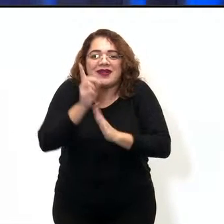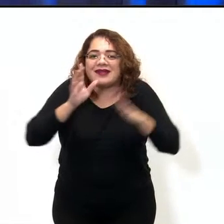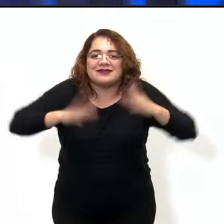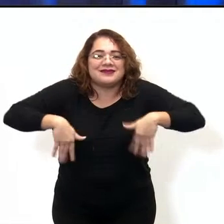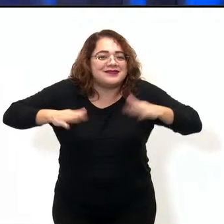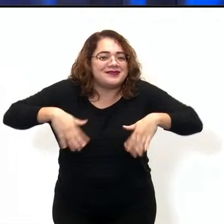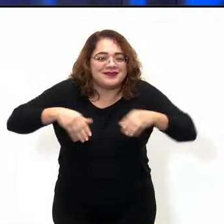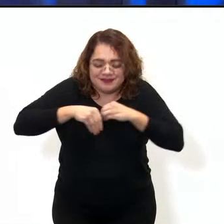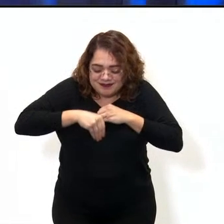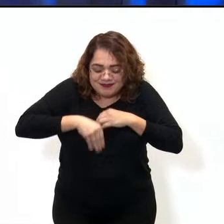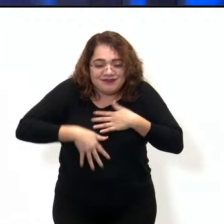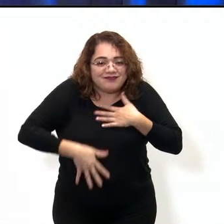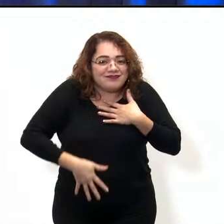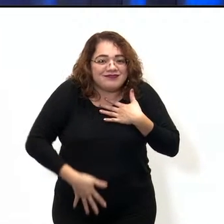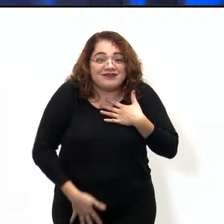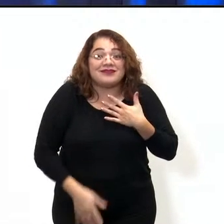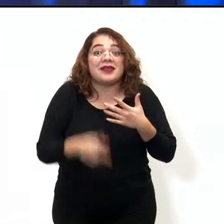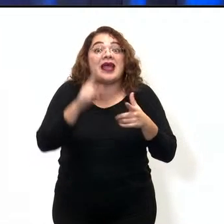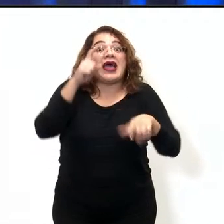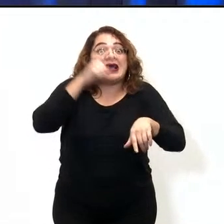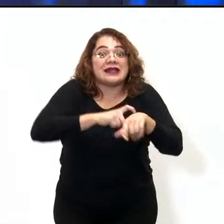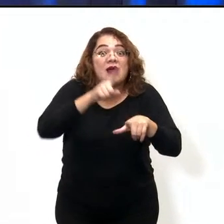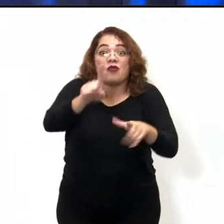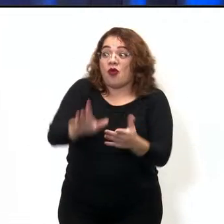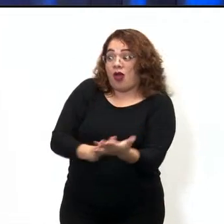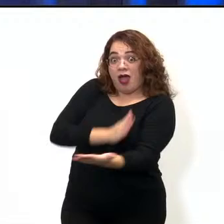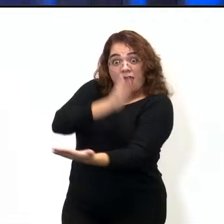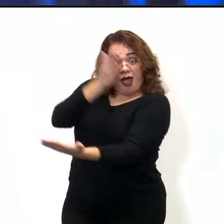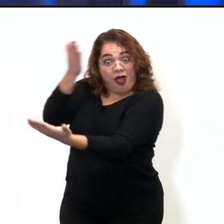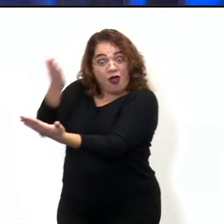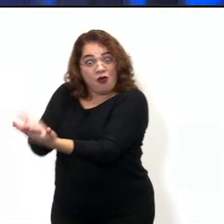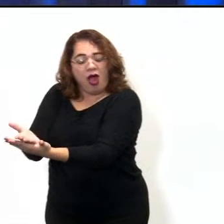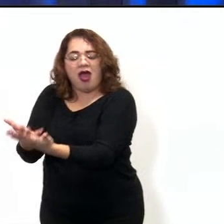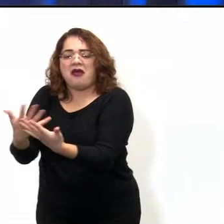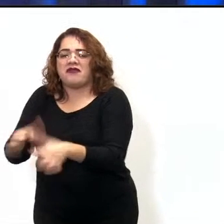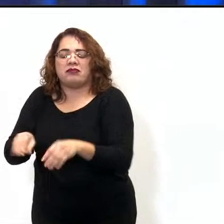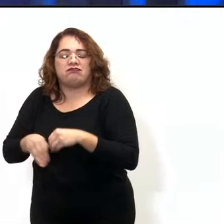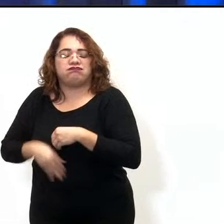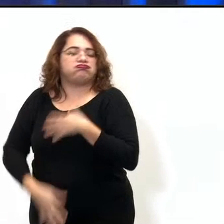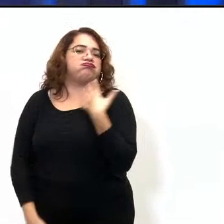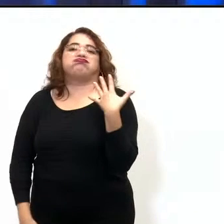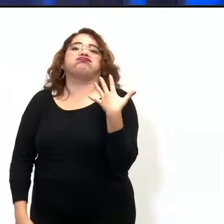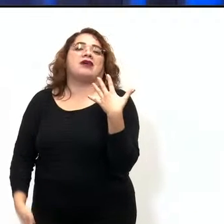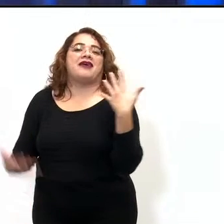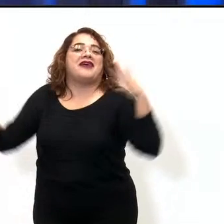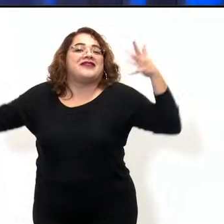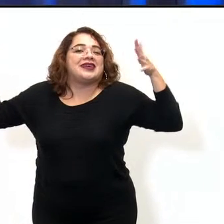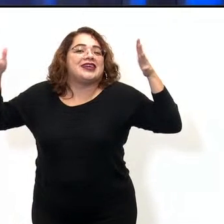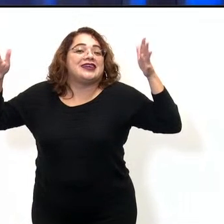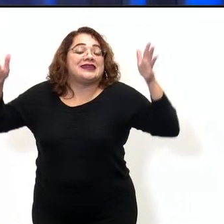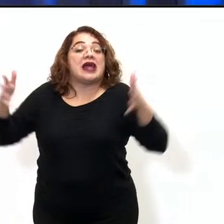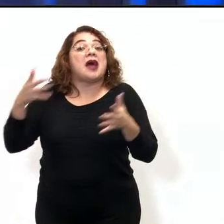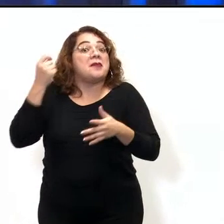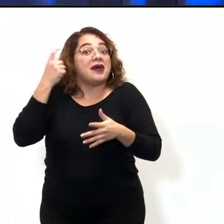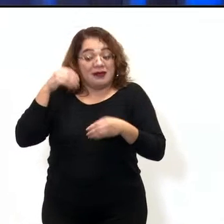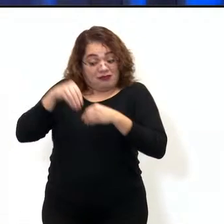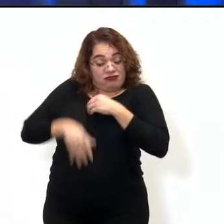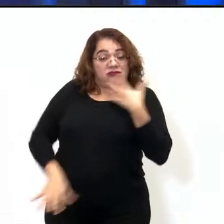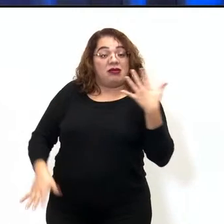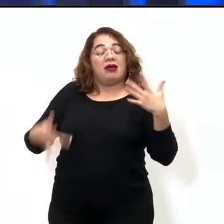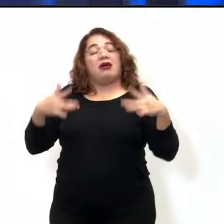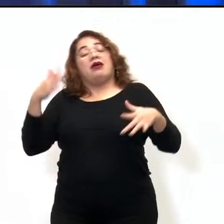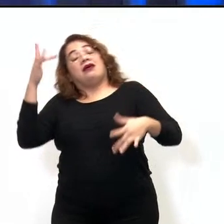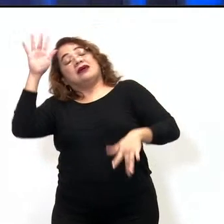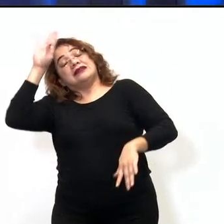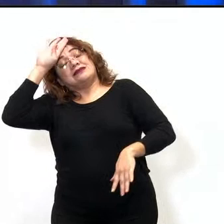could be by the time you travel or gather that is actually not the case anymore, and that you could be asymptomatically exposing